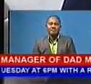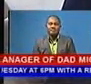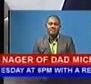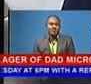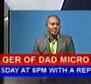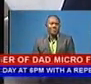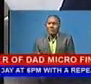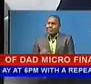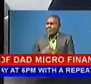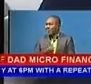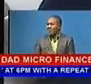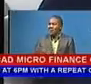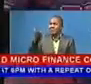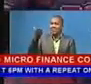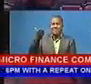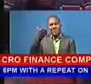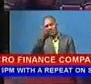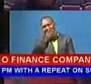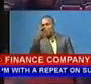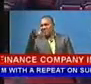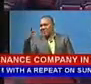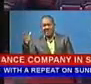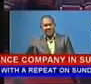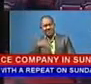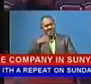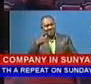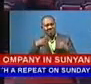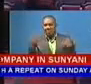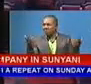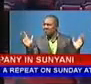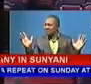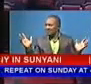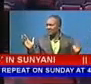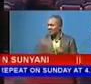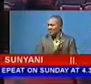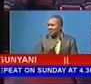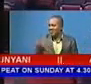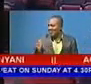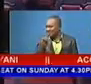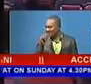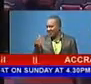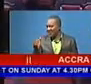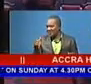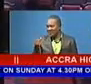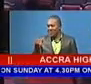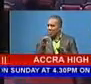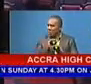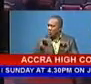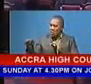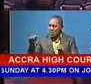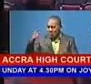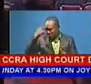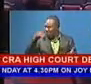that. We provided that in the answer to my question. It was completely unambiguous. He indicated